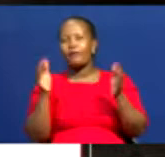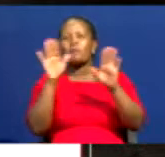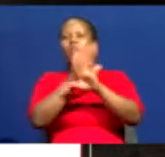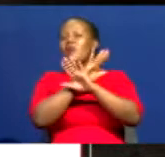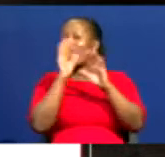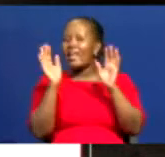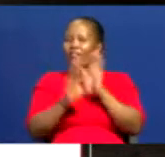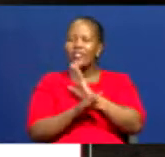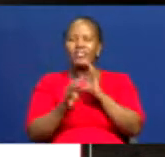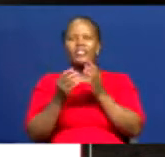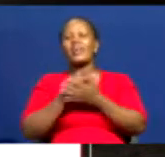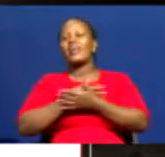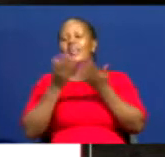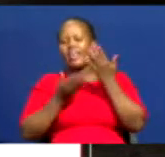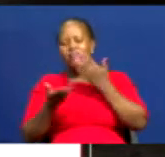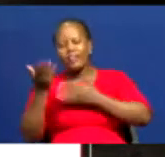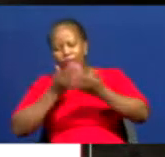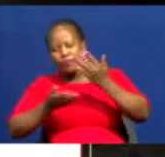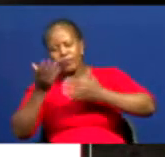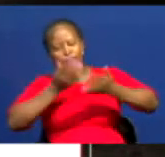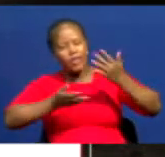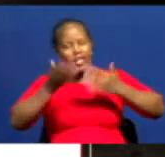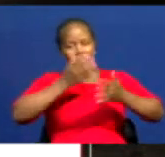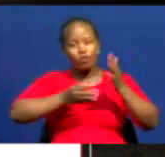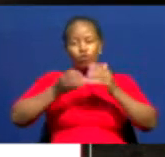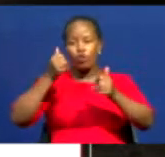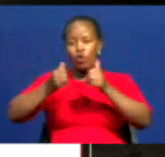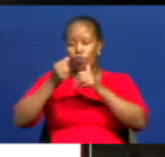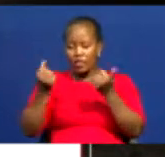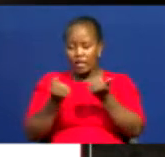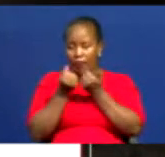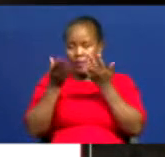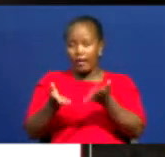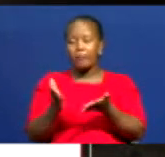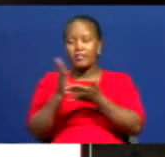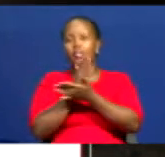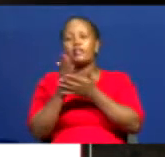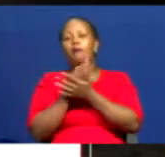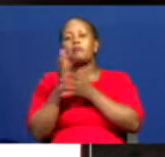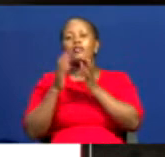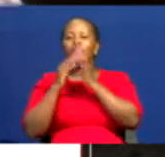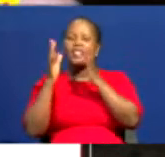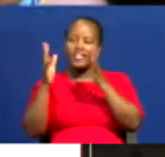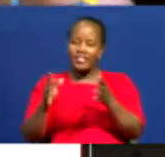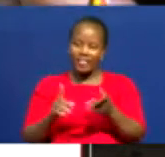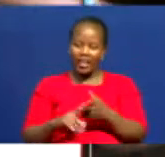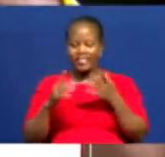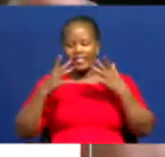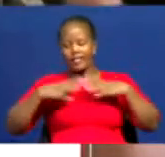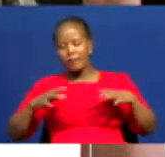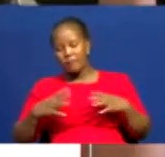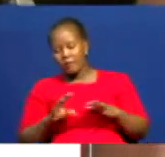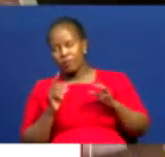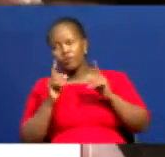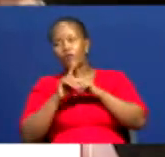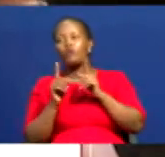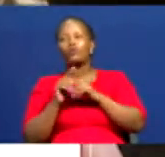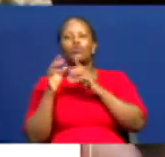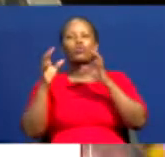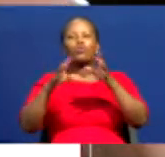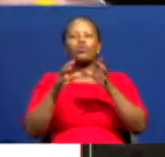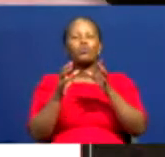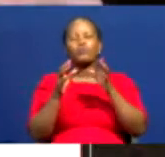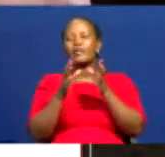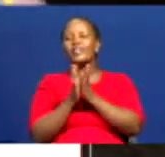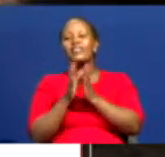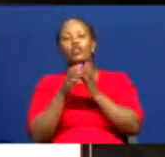every engagement that was carried out between the leaders and the people, between the artists and the